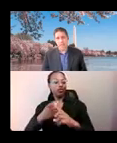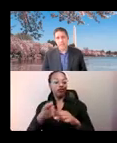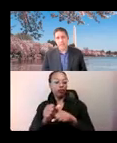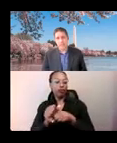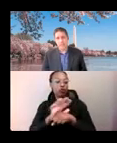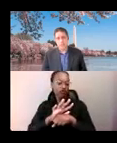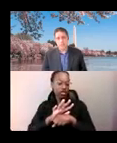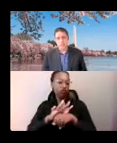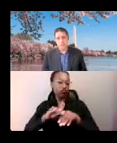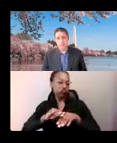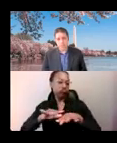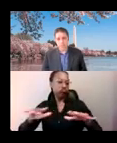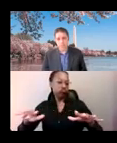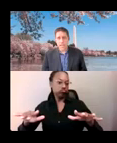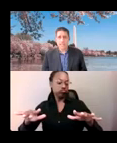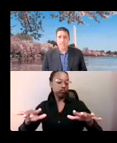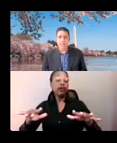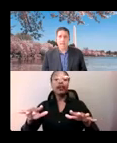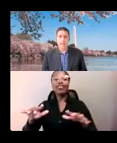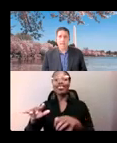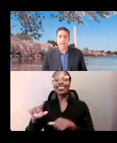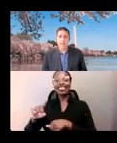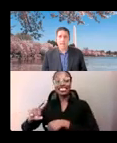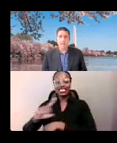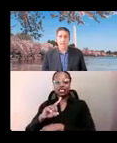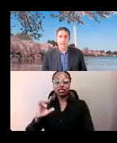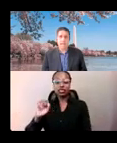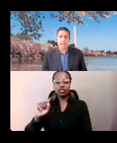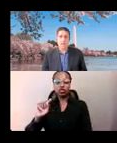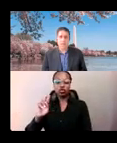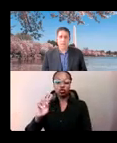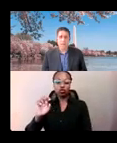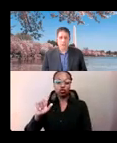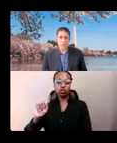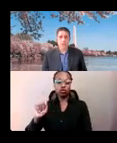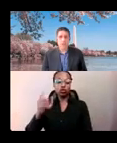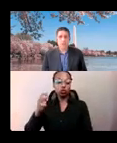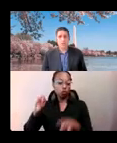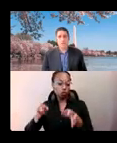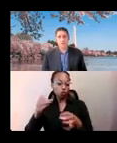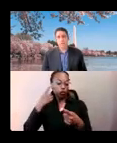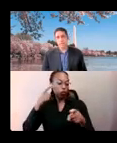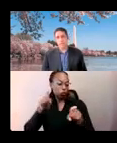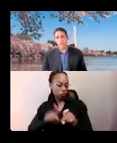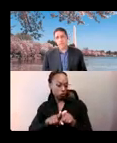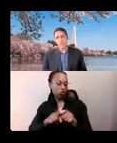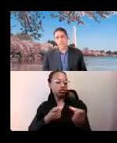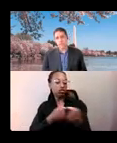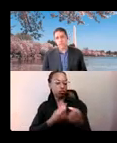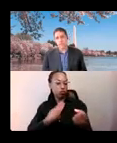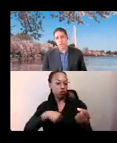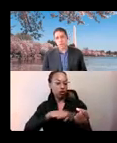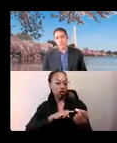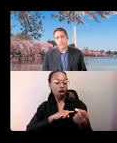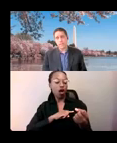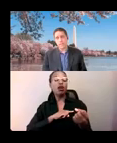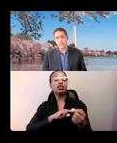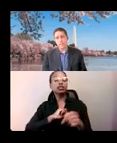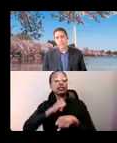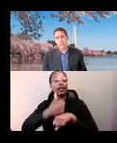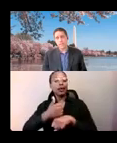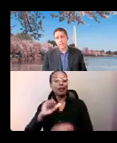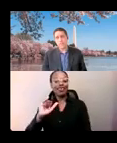And a district court agreed with us and issued an injunction that was in place for over a year, holding that